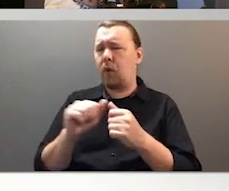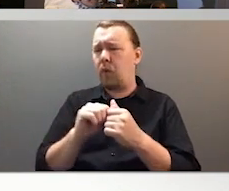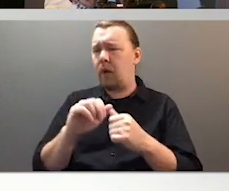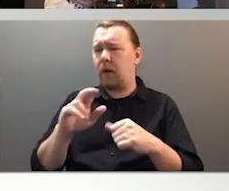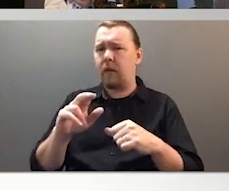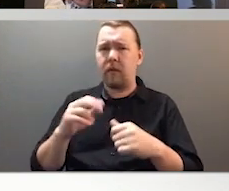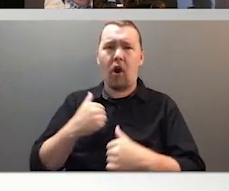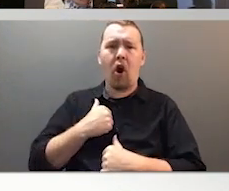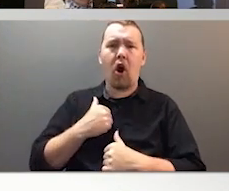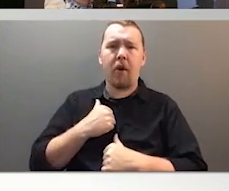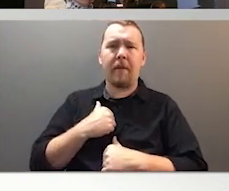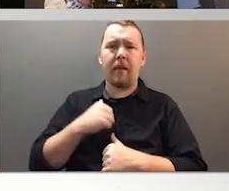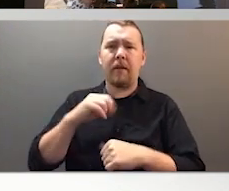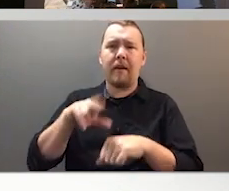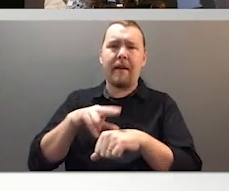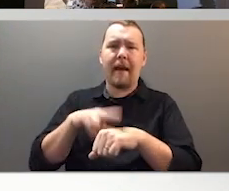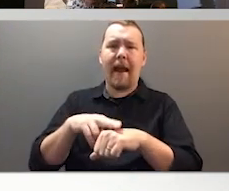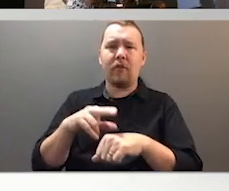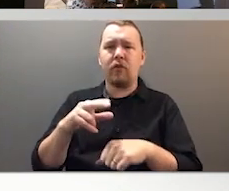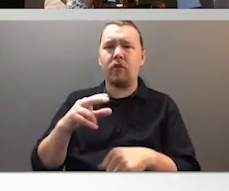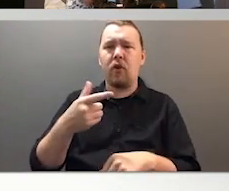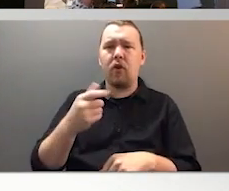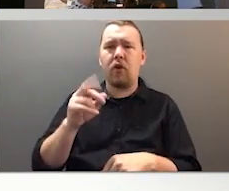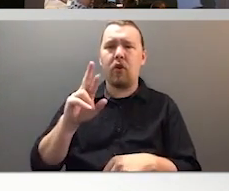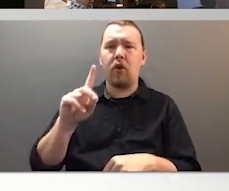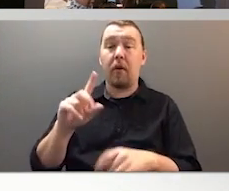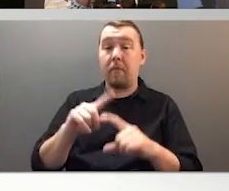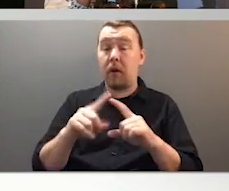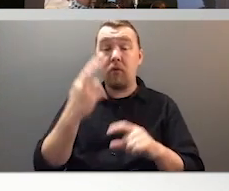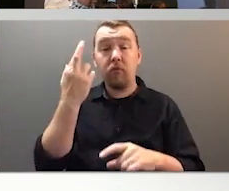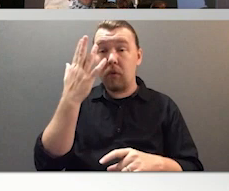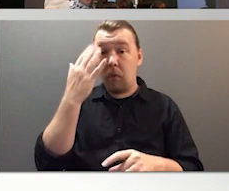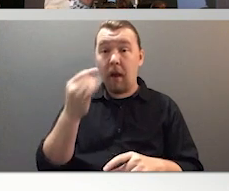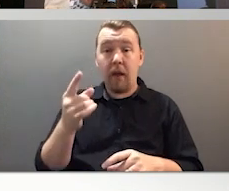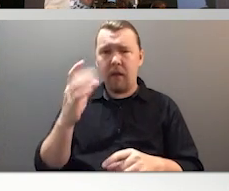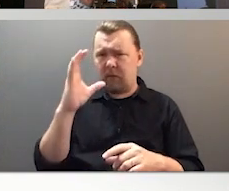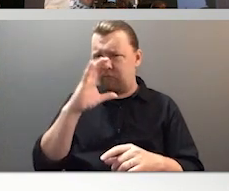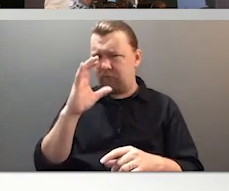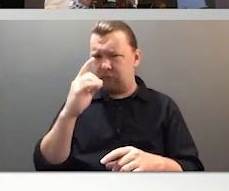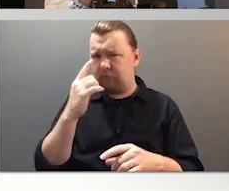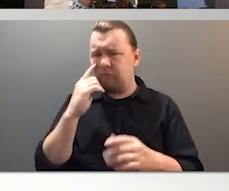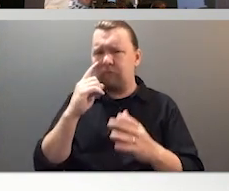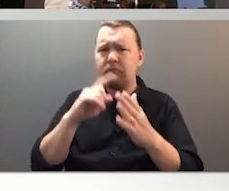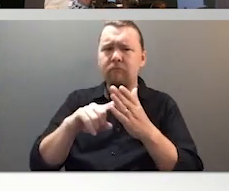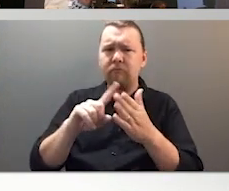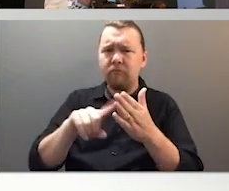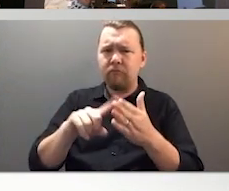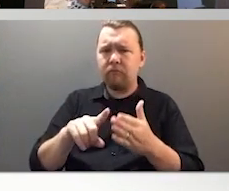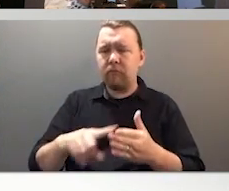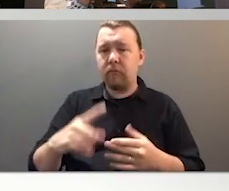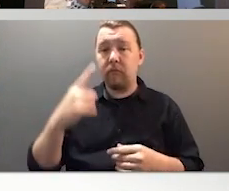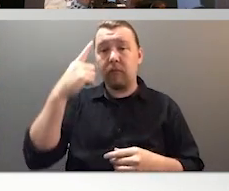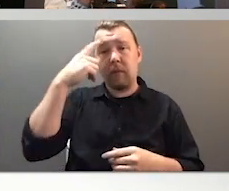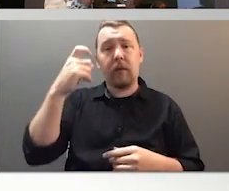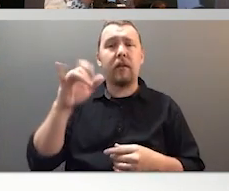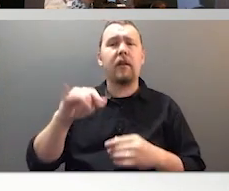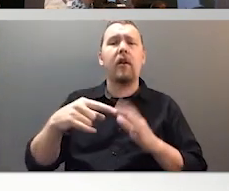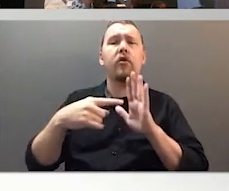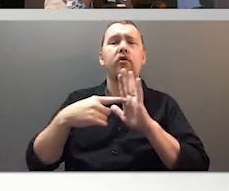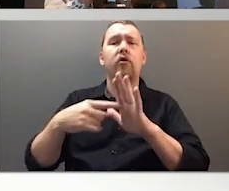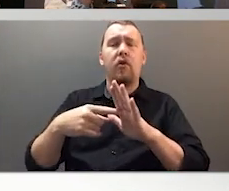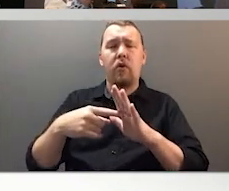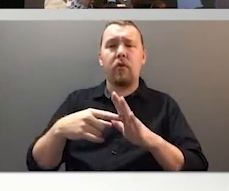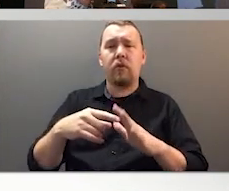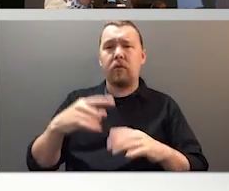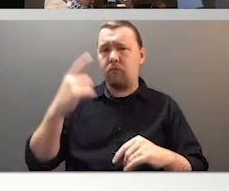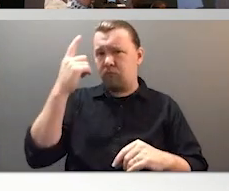the Army and National Guard, but the reason they're looking for that is because it's showing them that the brain